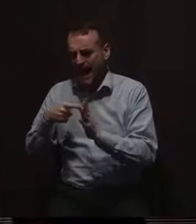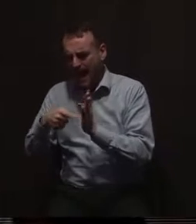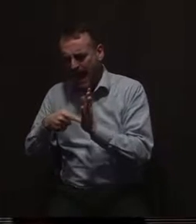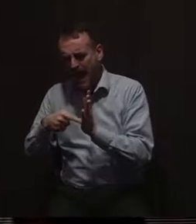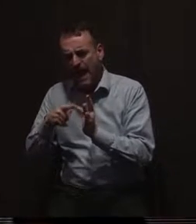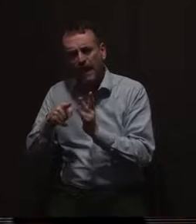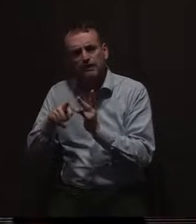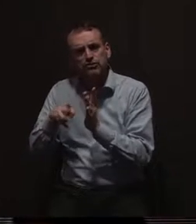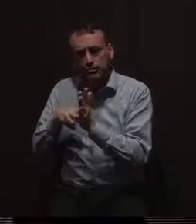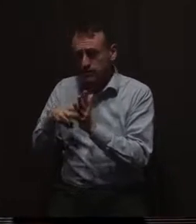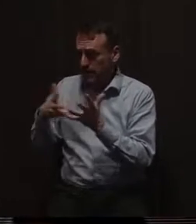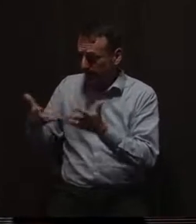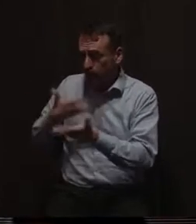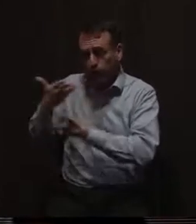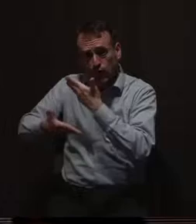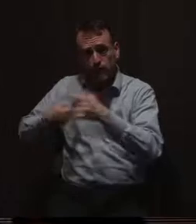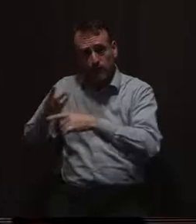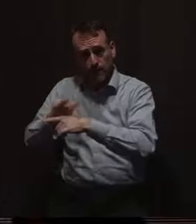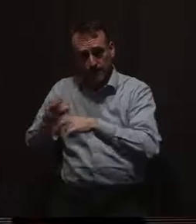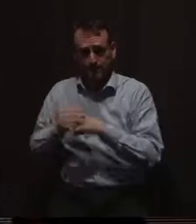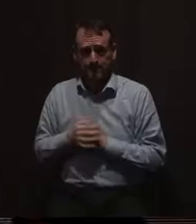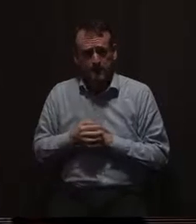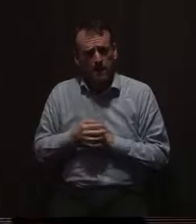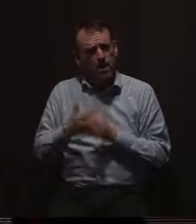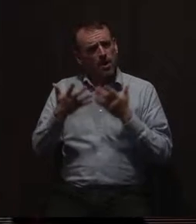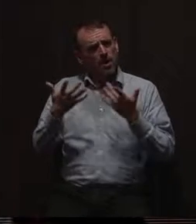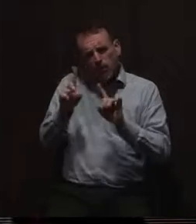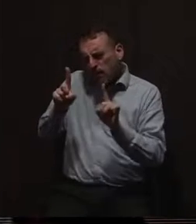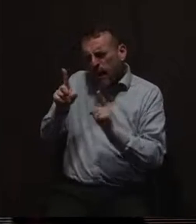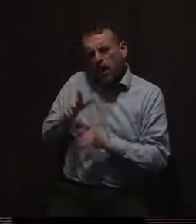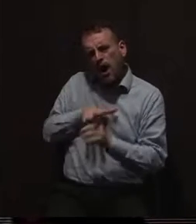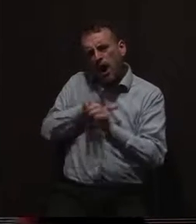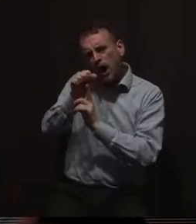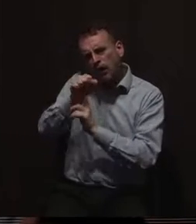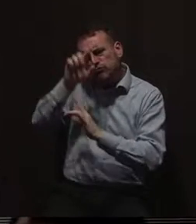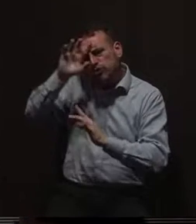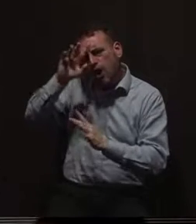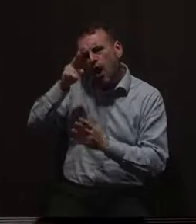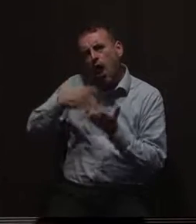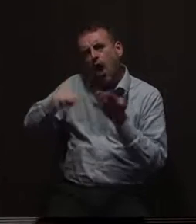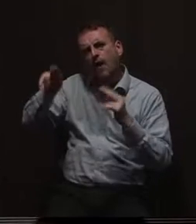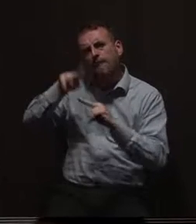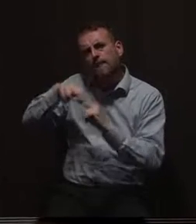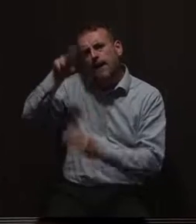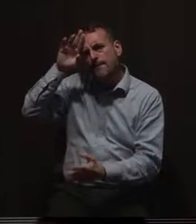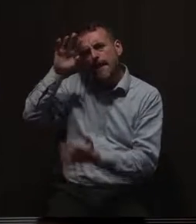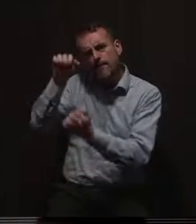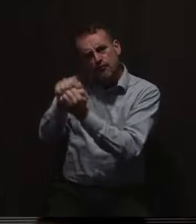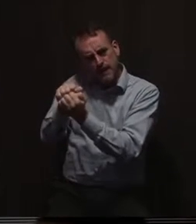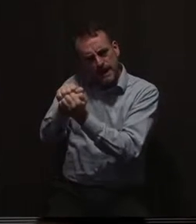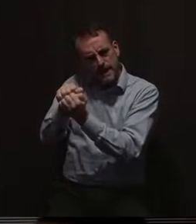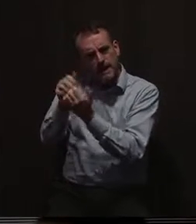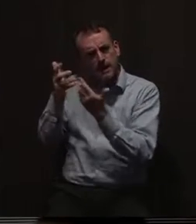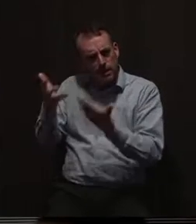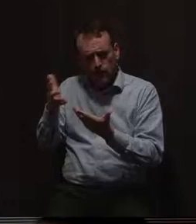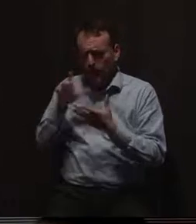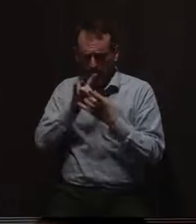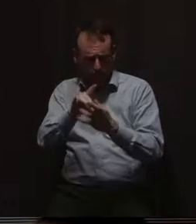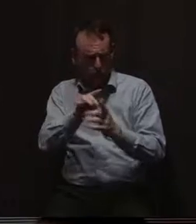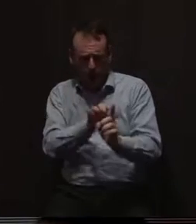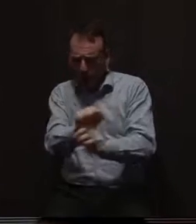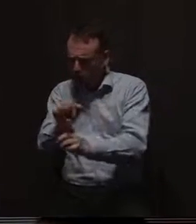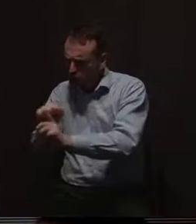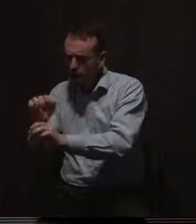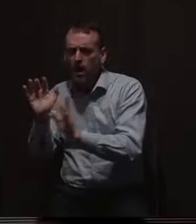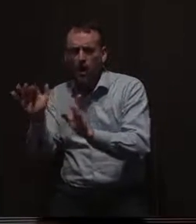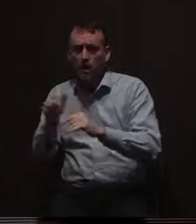looking at the past as being much more diverse and different to how we read it and learn about it. Are there any specific examples of this